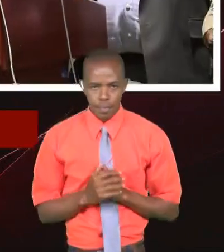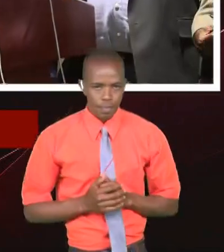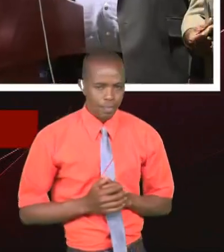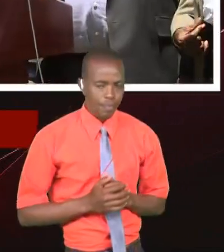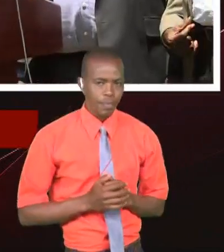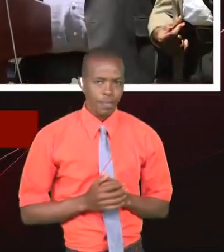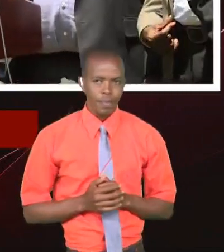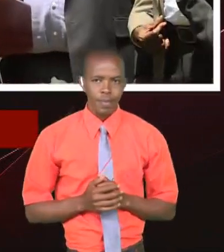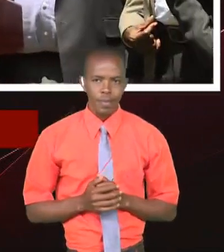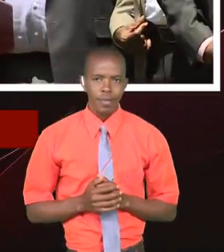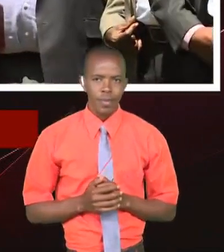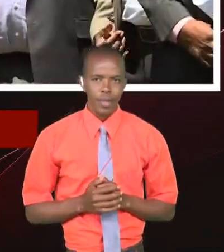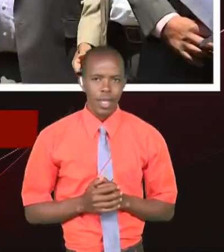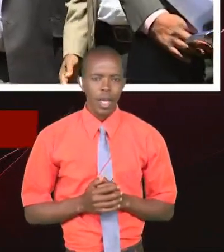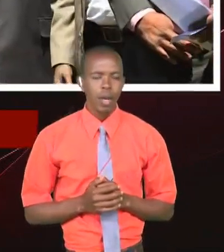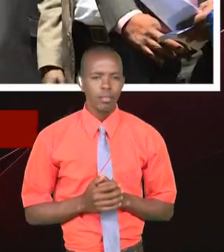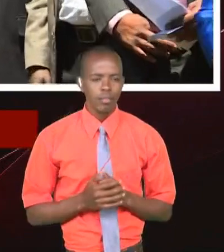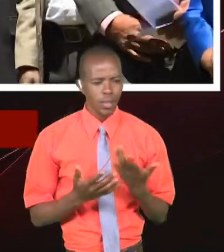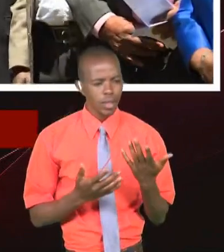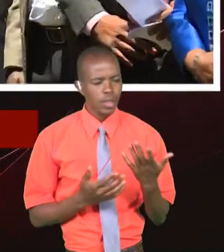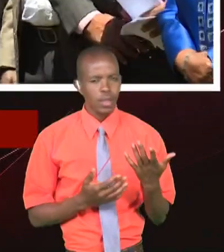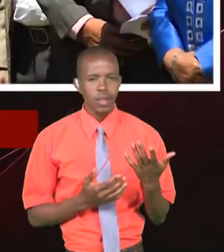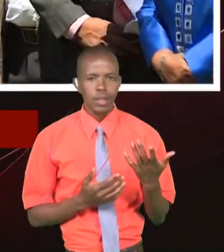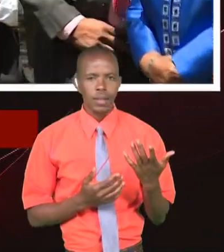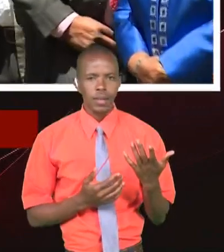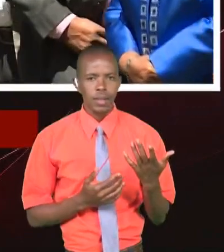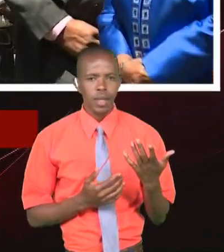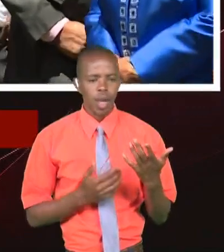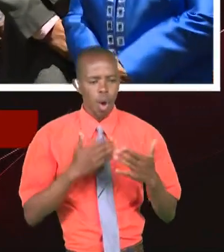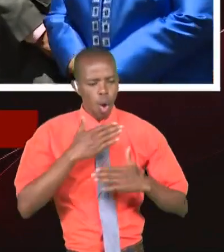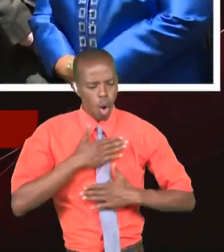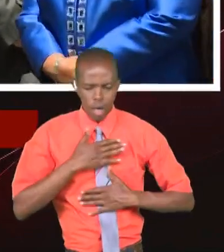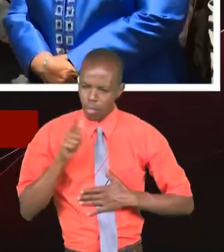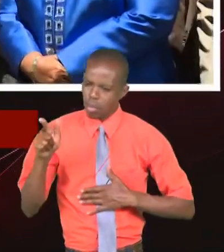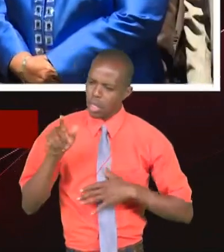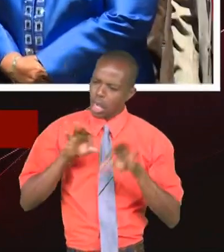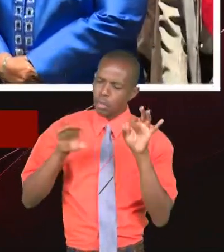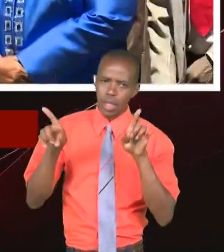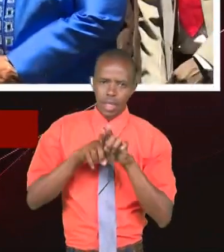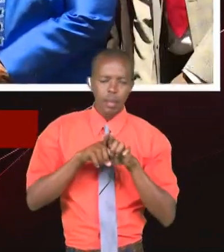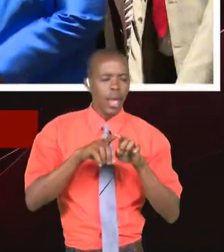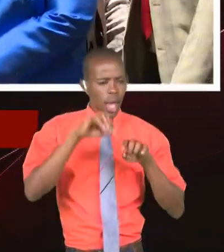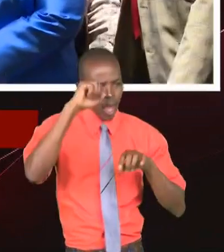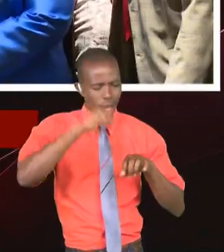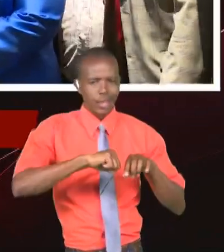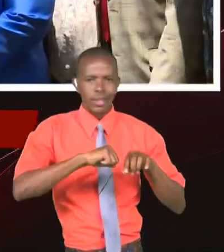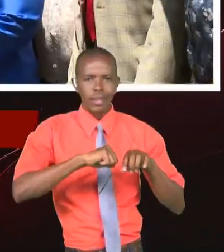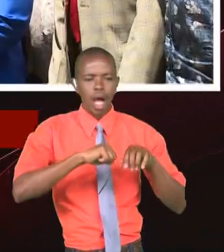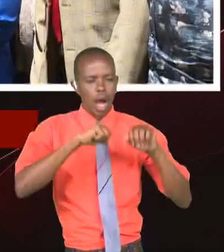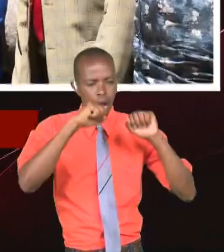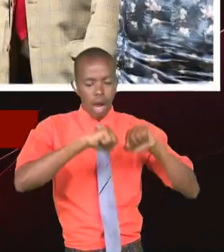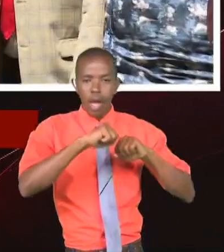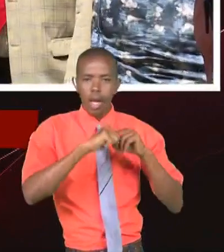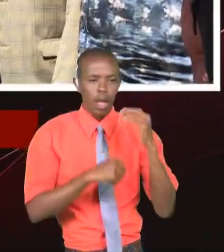It is a knife that cuts both ways. Is it what Mheshimiwa Joshua said? I partly agree with him